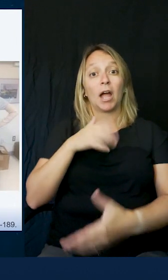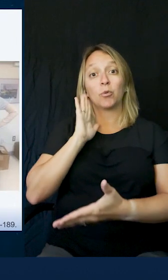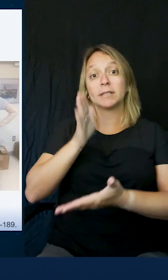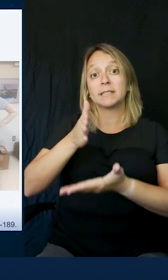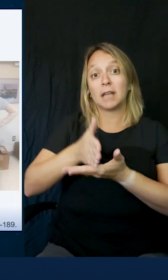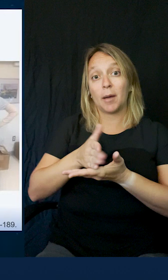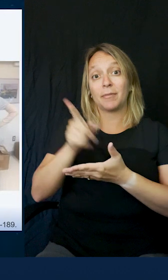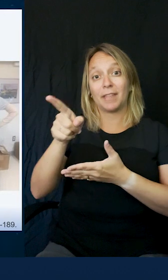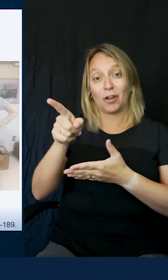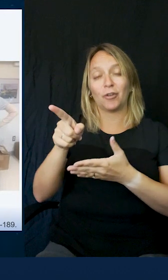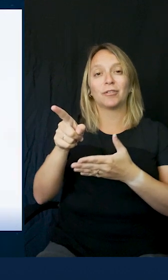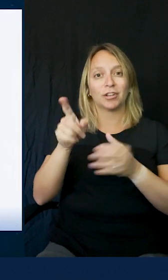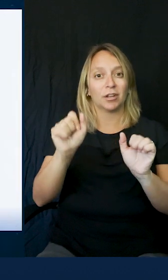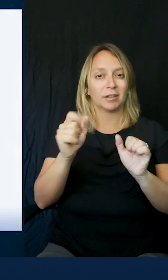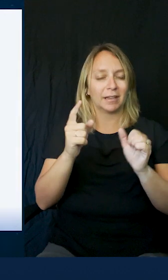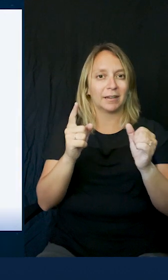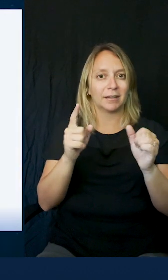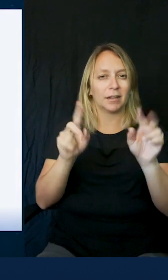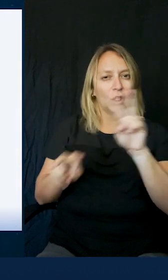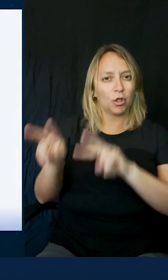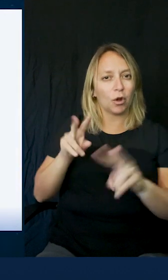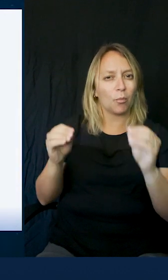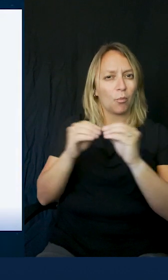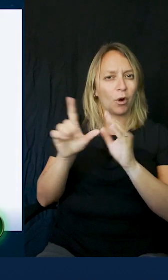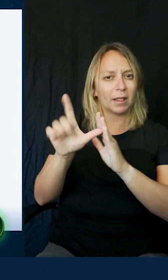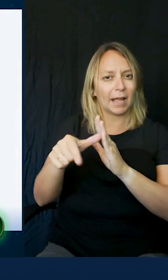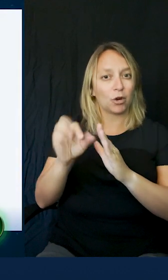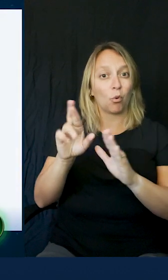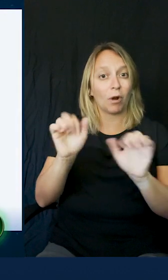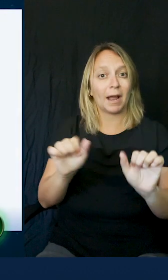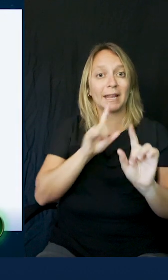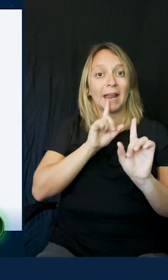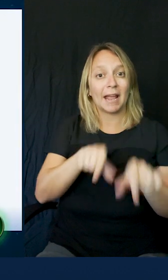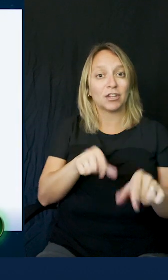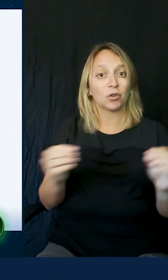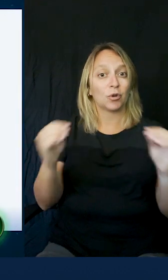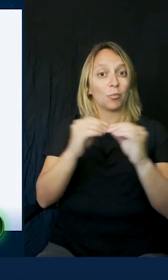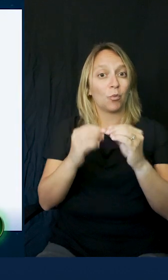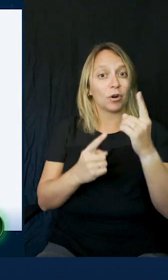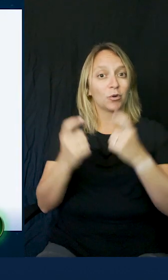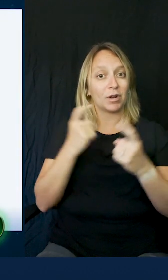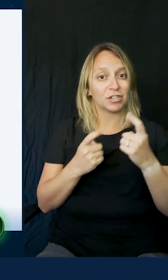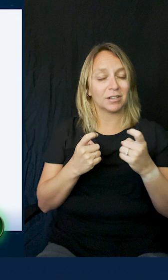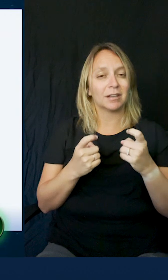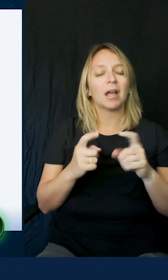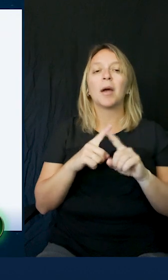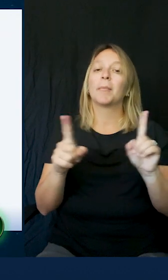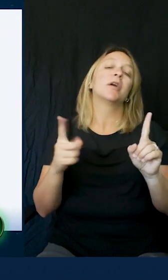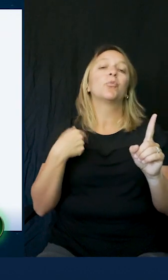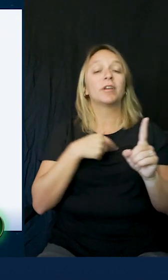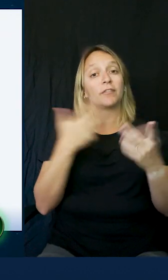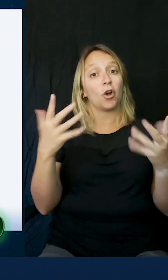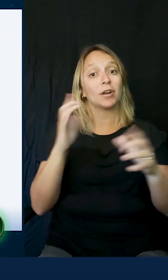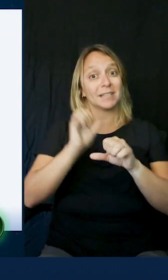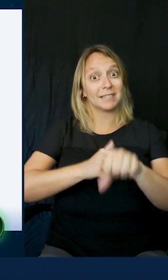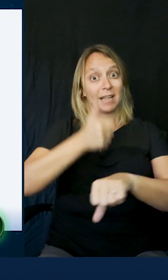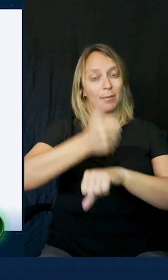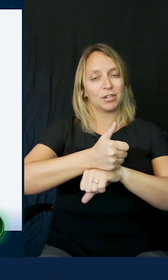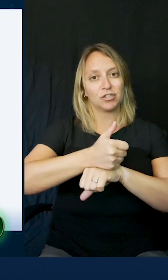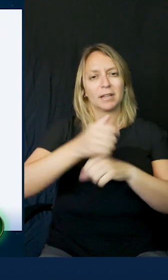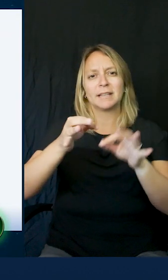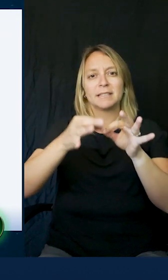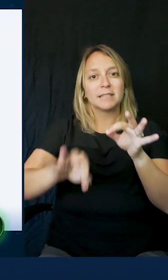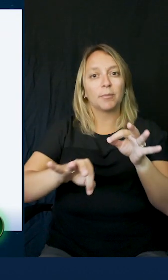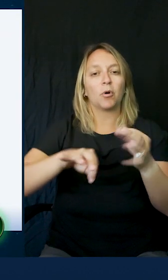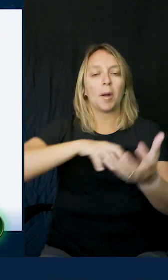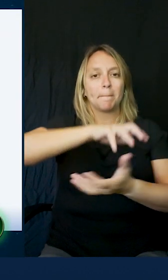or I can answer additional questions. But I just want to end on a highlight of, we've already established that simple mixtures of